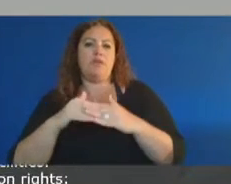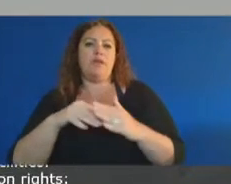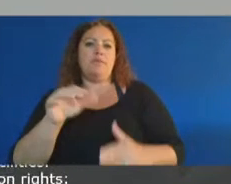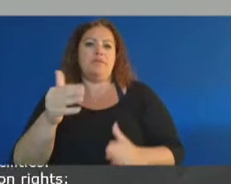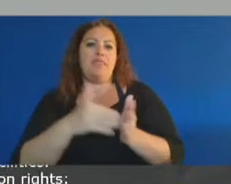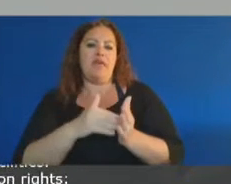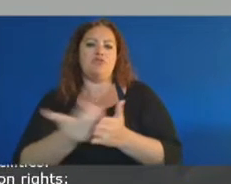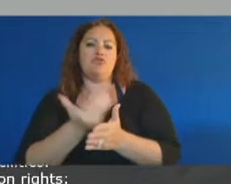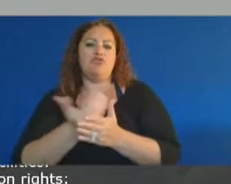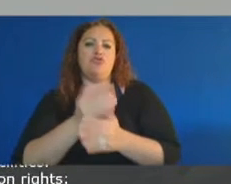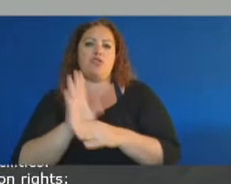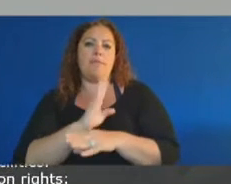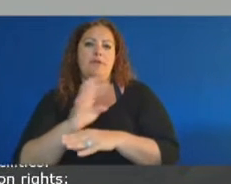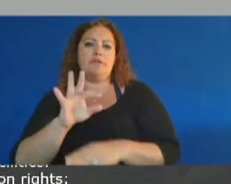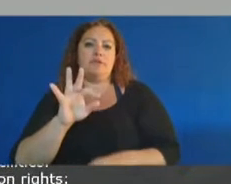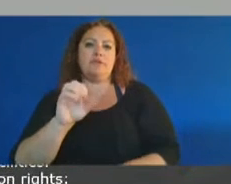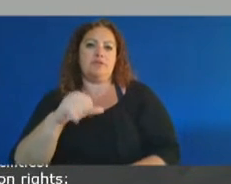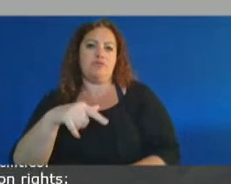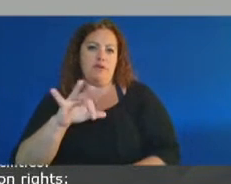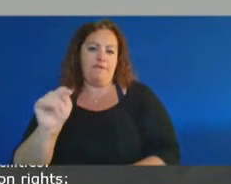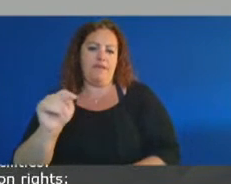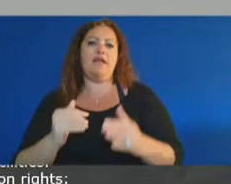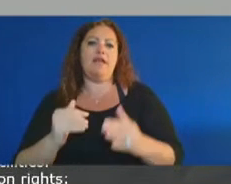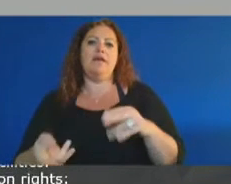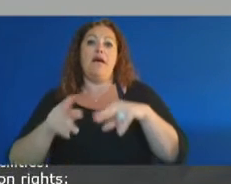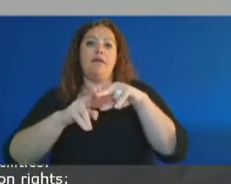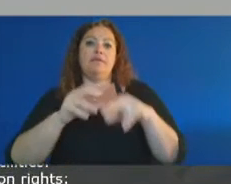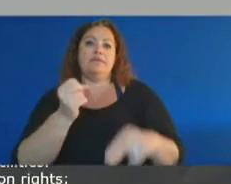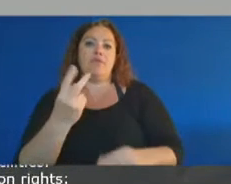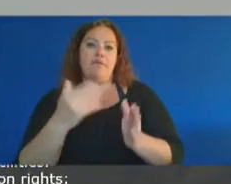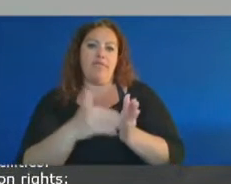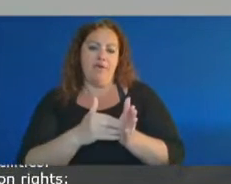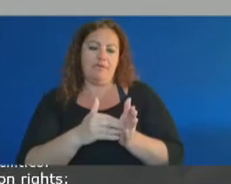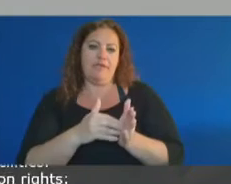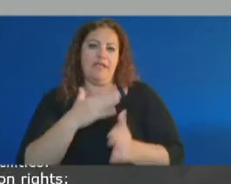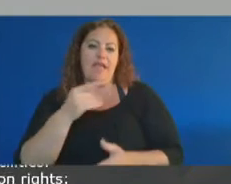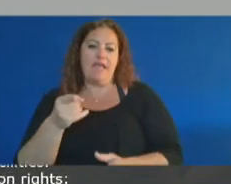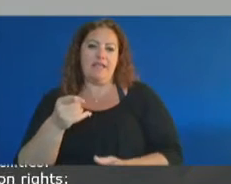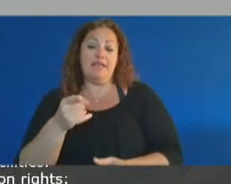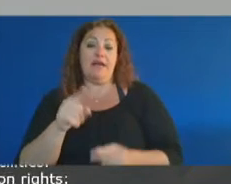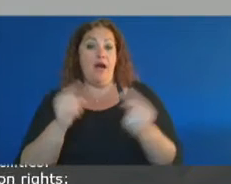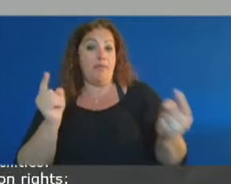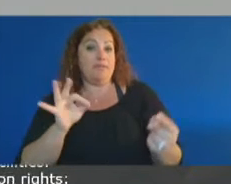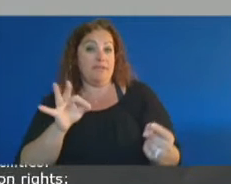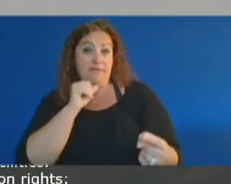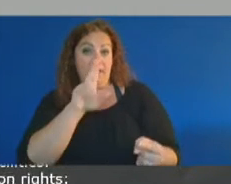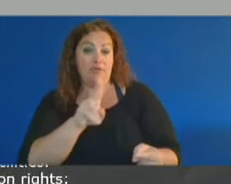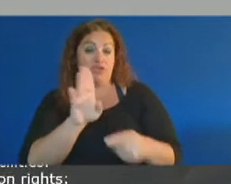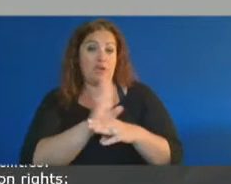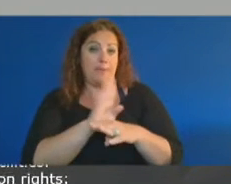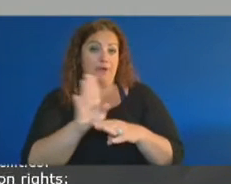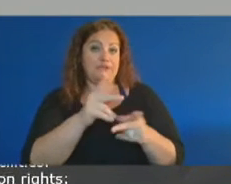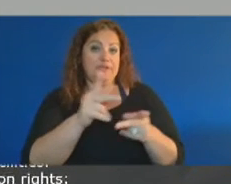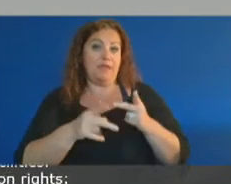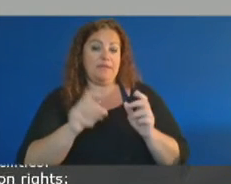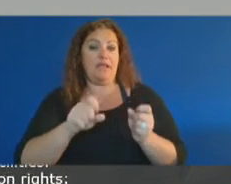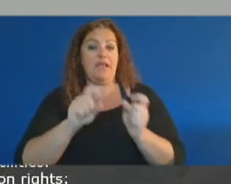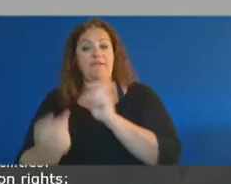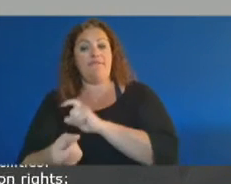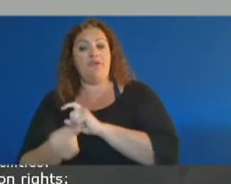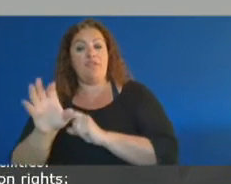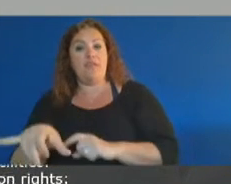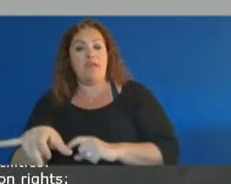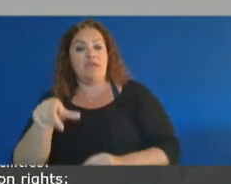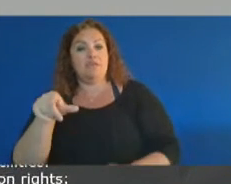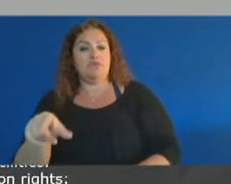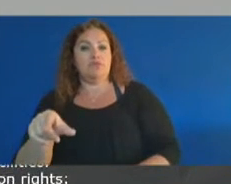Square ft on top of the 12,000 uh if in in the inverse if they don't use commercial space they could convert that to